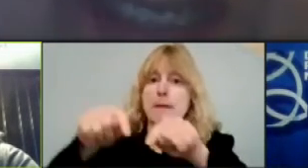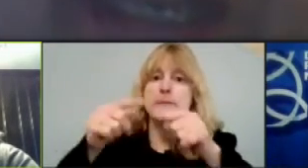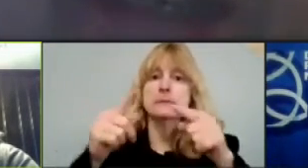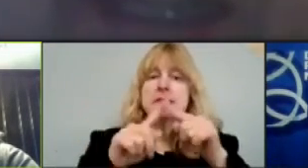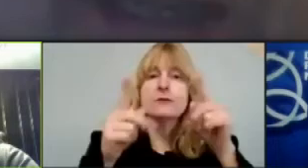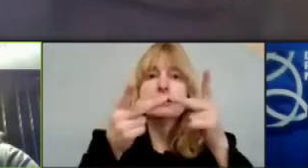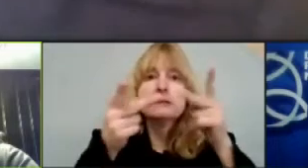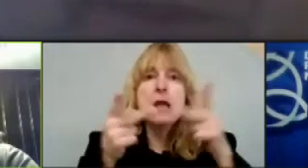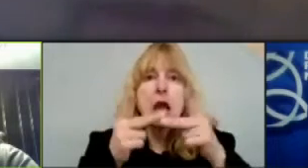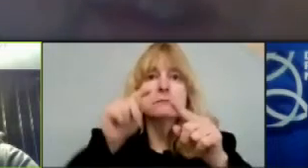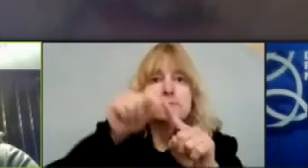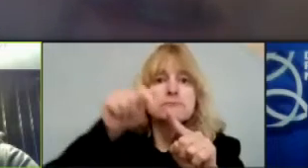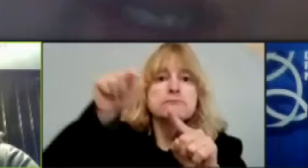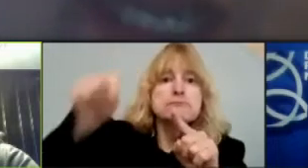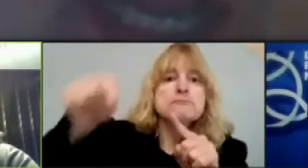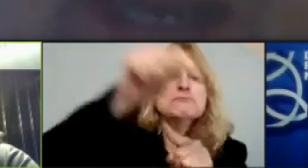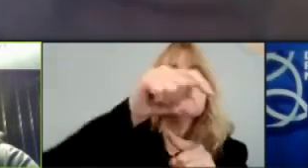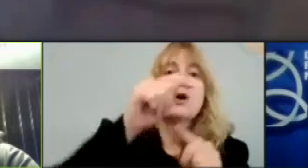and